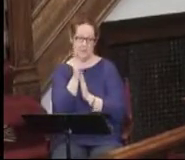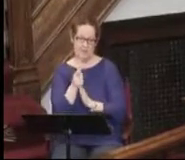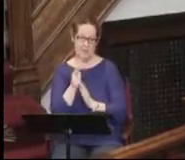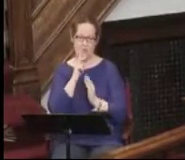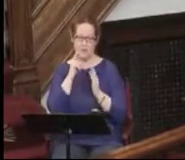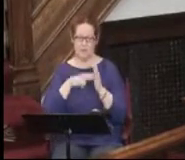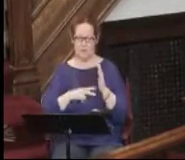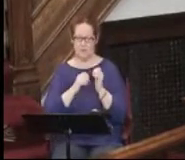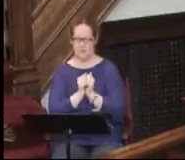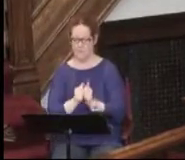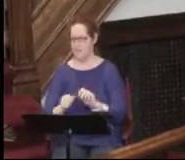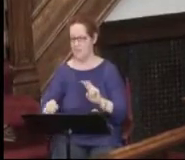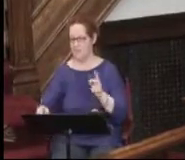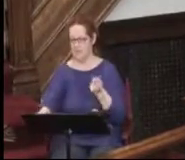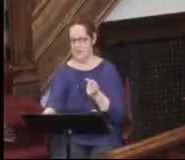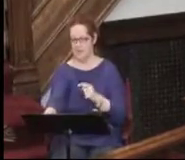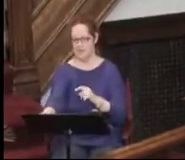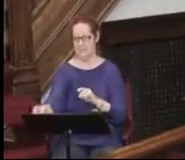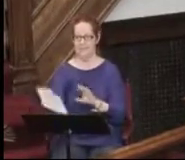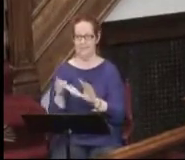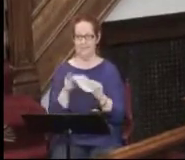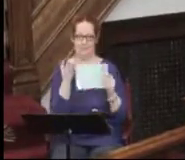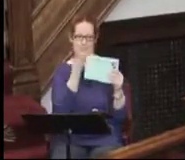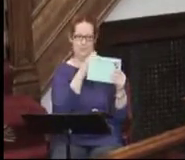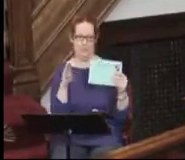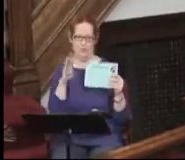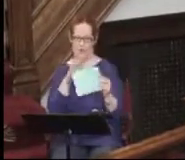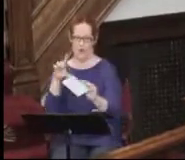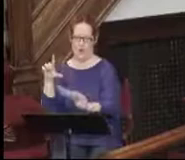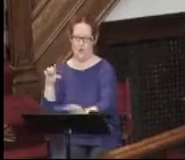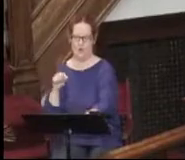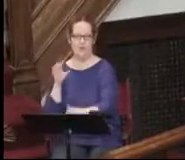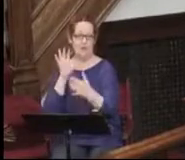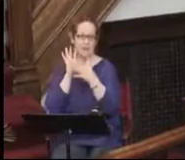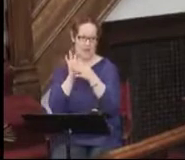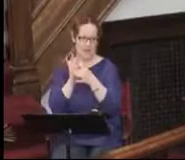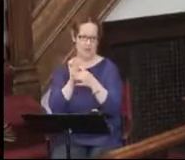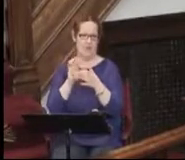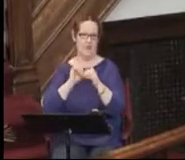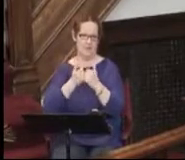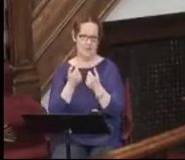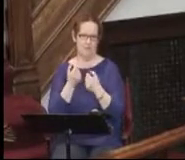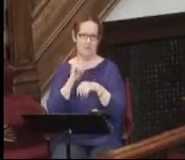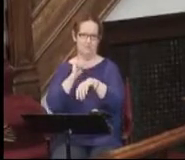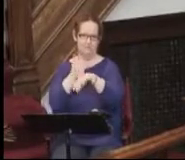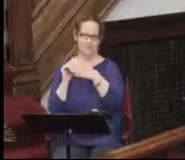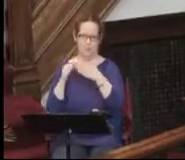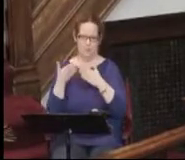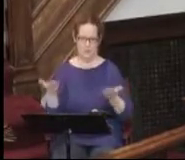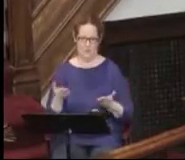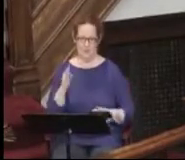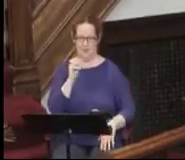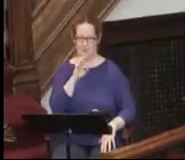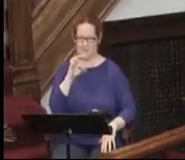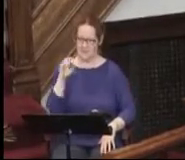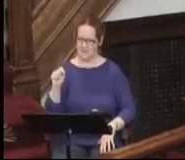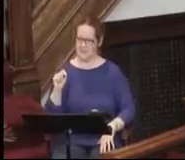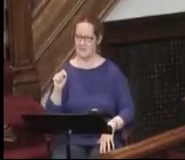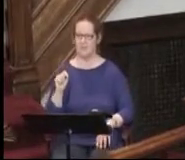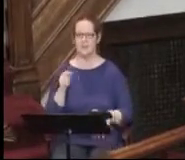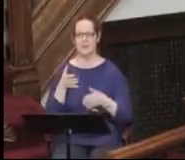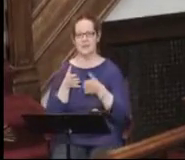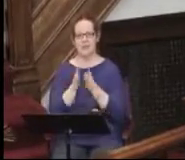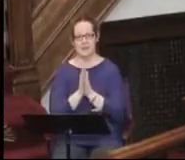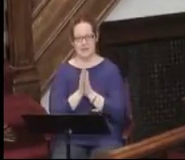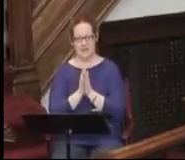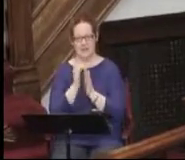look at them together. The first is your connection card. Connection is one of the ways that community really does happen here at the Metropolitan Community Church of Toronto. We ask that